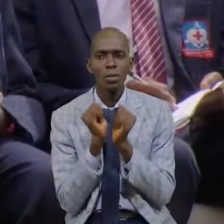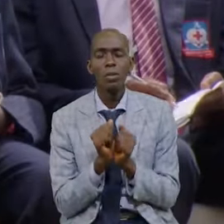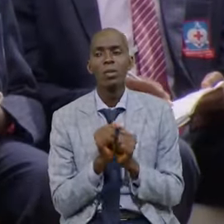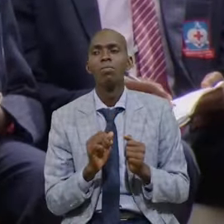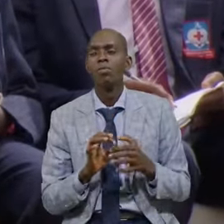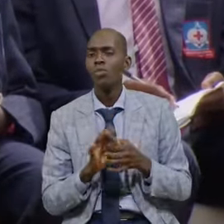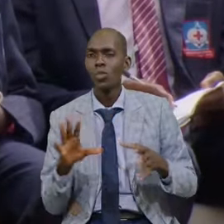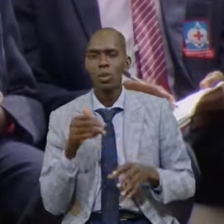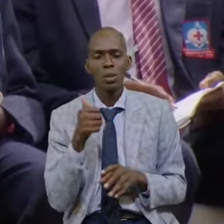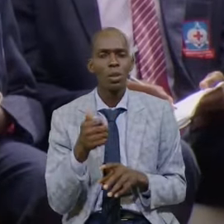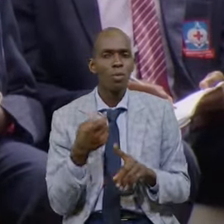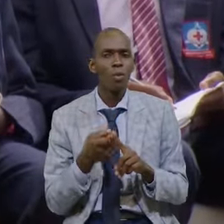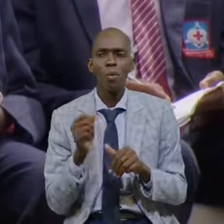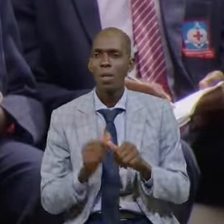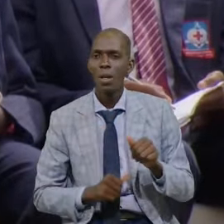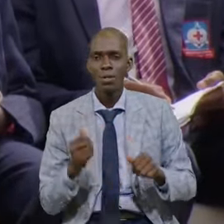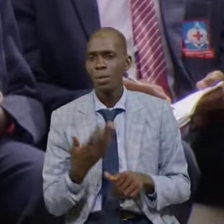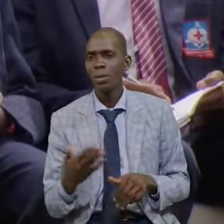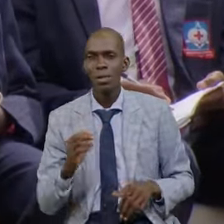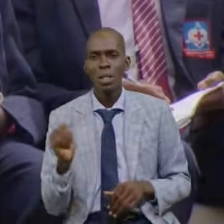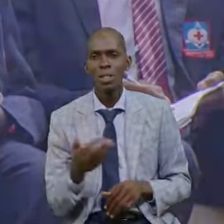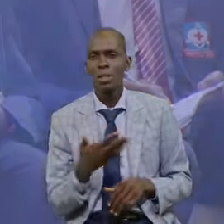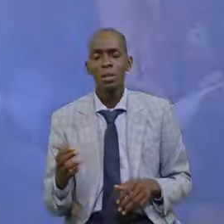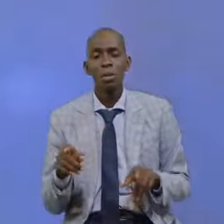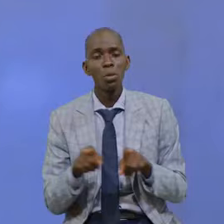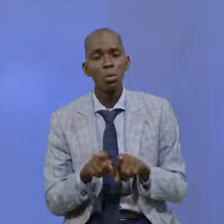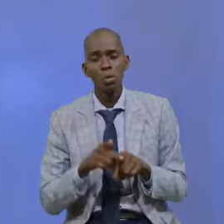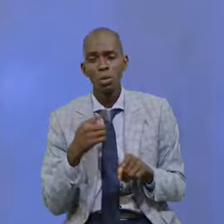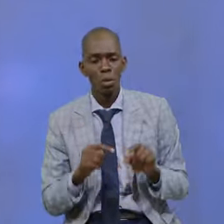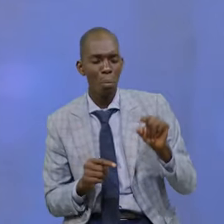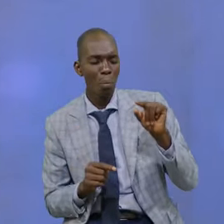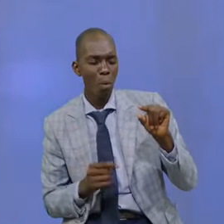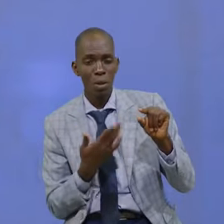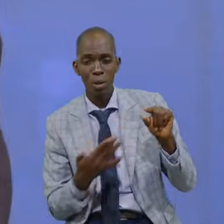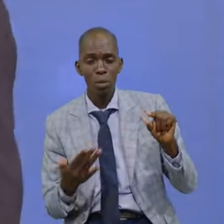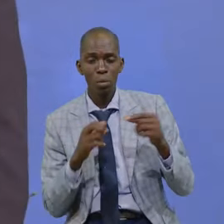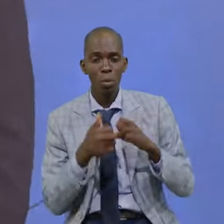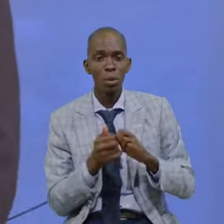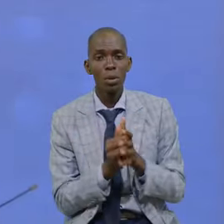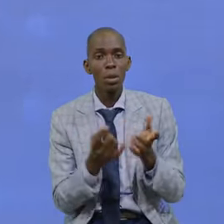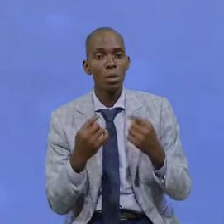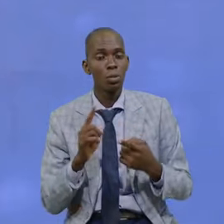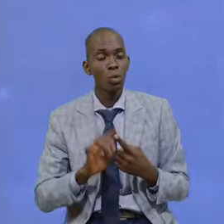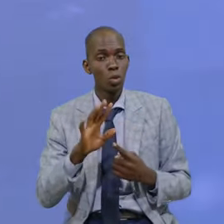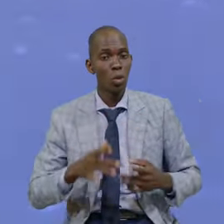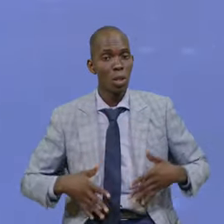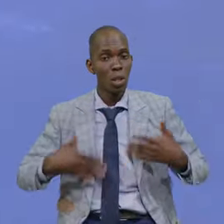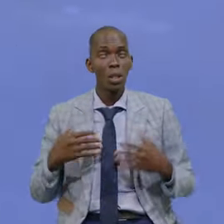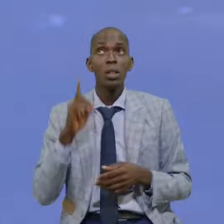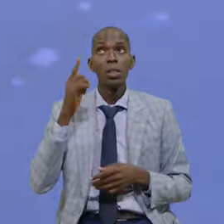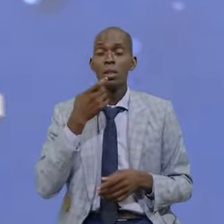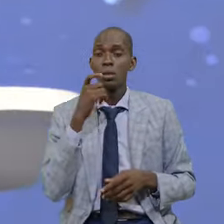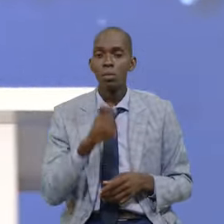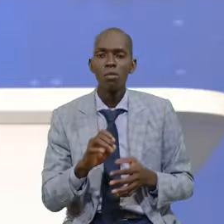anything, even the smallest that has come into your life, it says you loose yourself